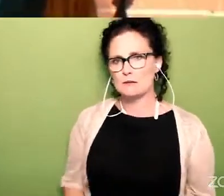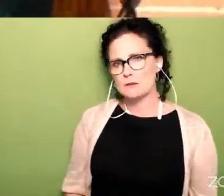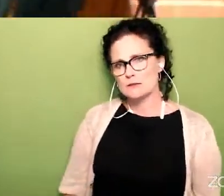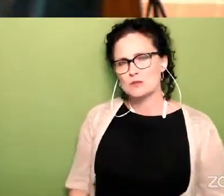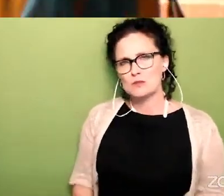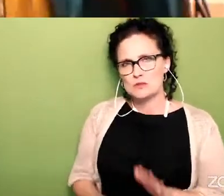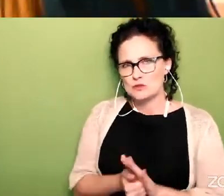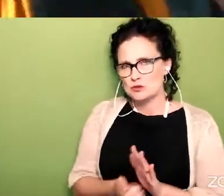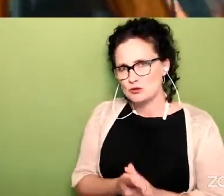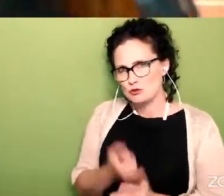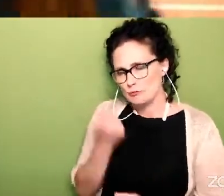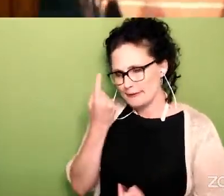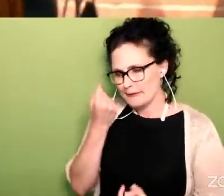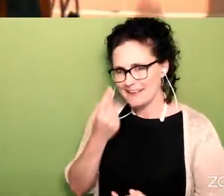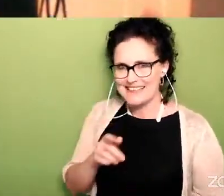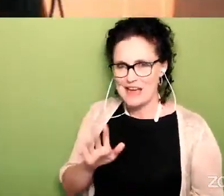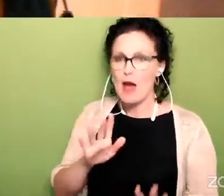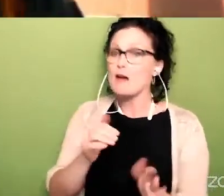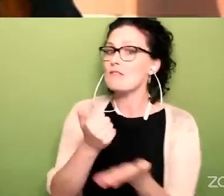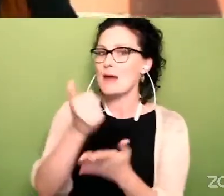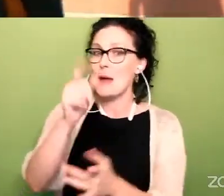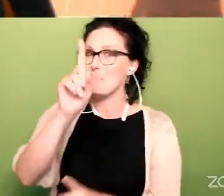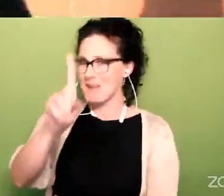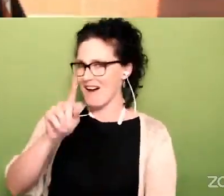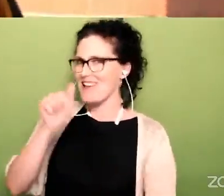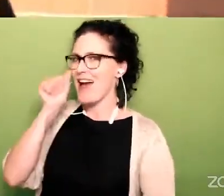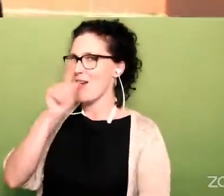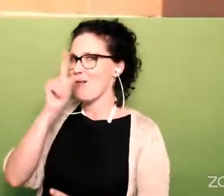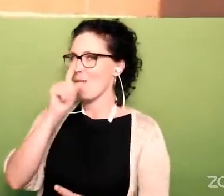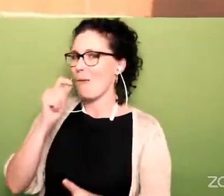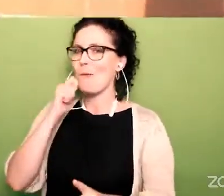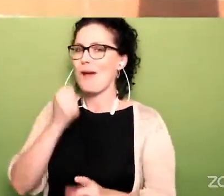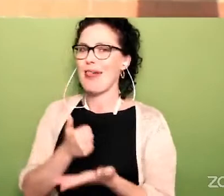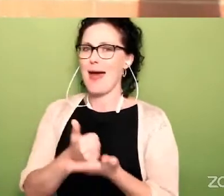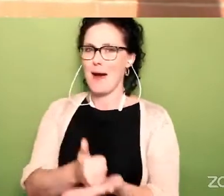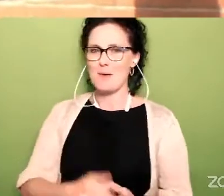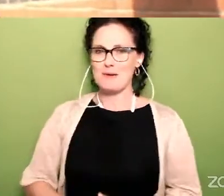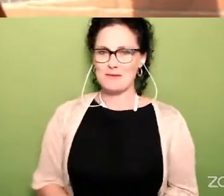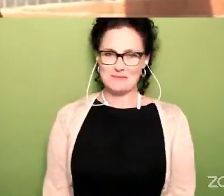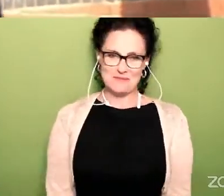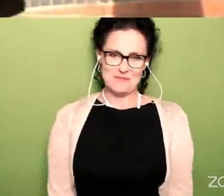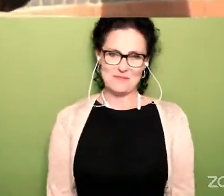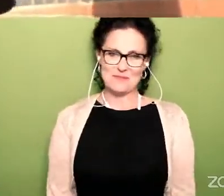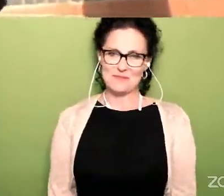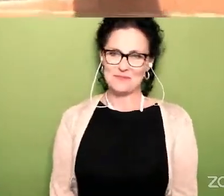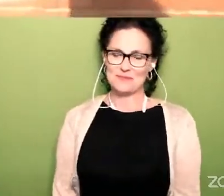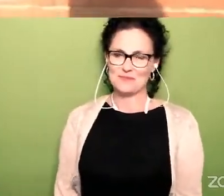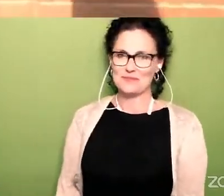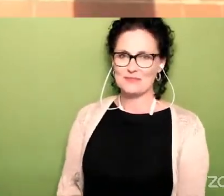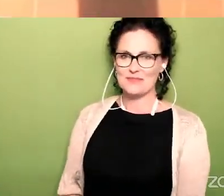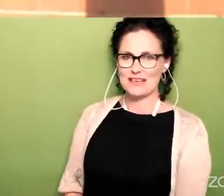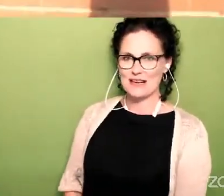What am I doing? Tying it around? Will you come? Oh, Mundy. Oh, well.